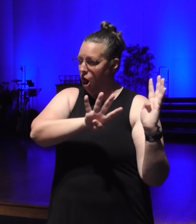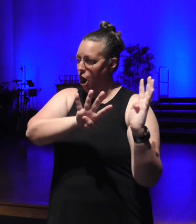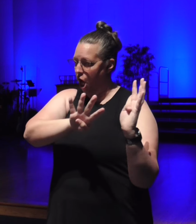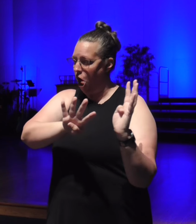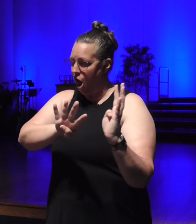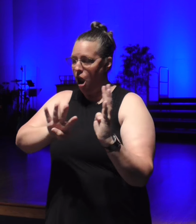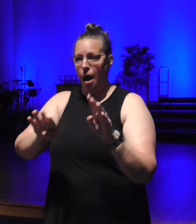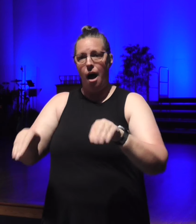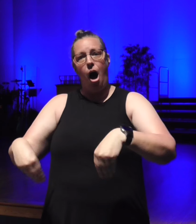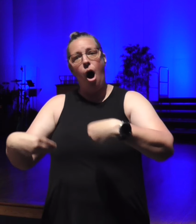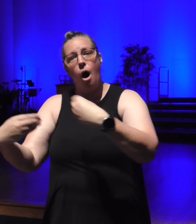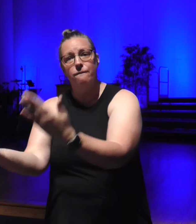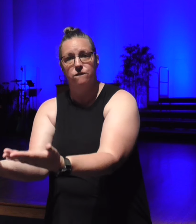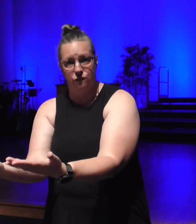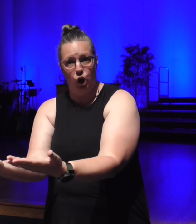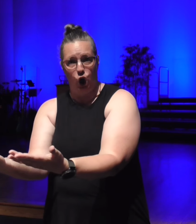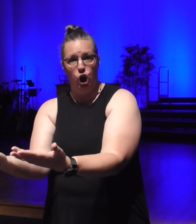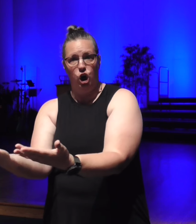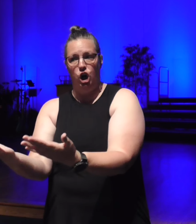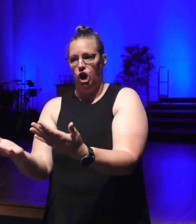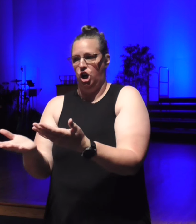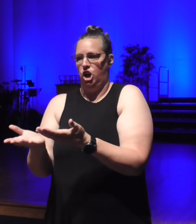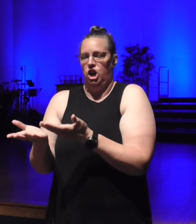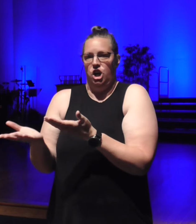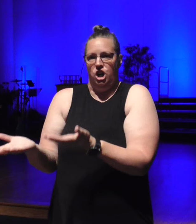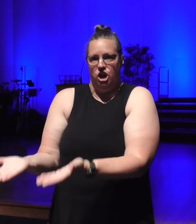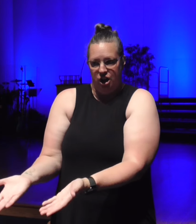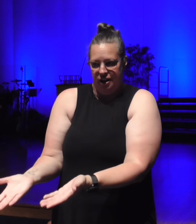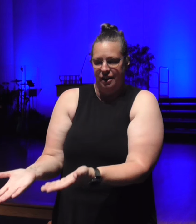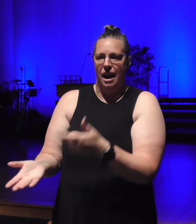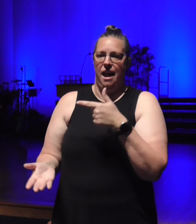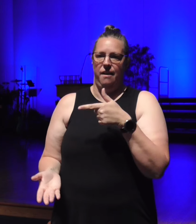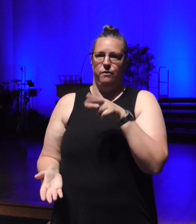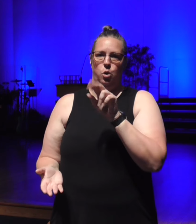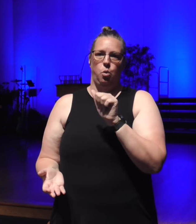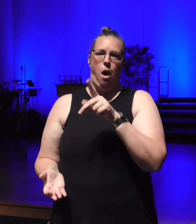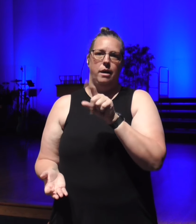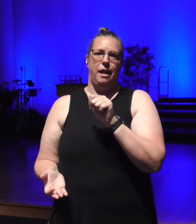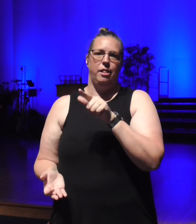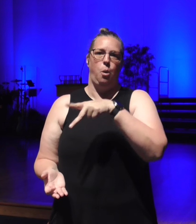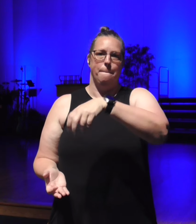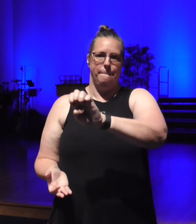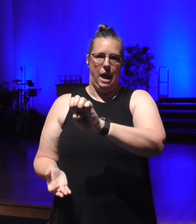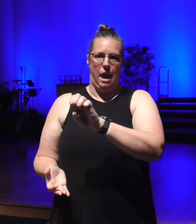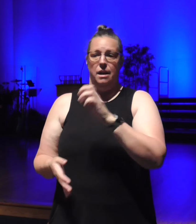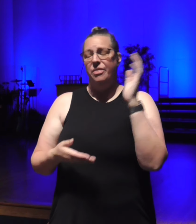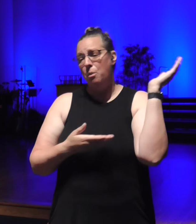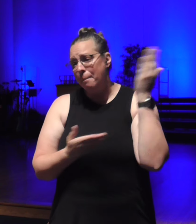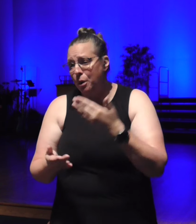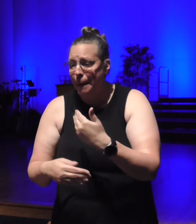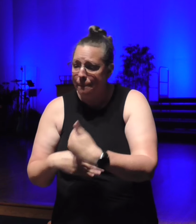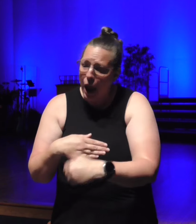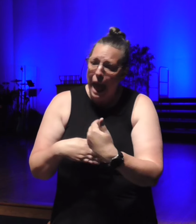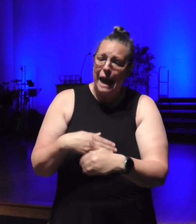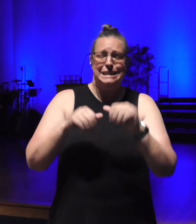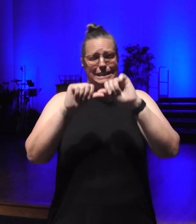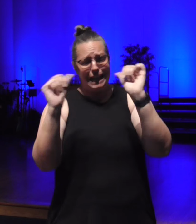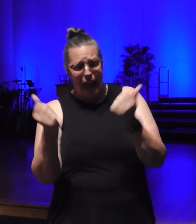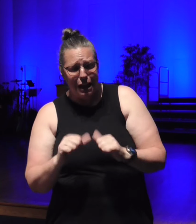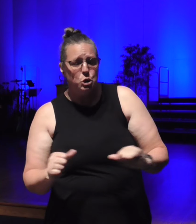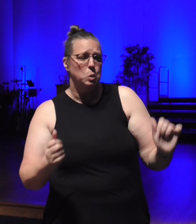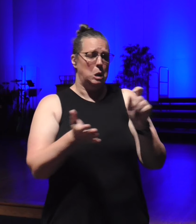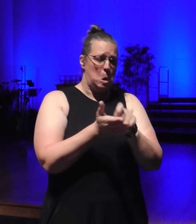place their offerings at the feet of Guadalupe. They were carrying bread, sweets, statues, paintings, notes,